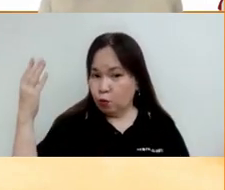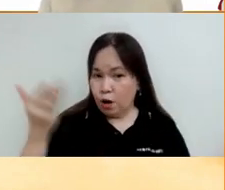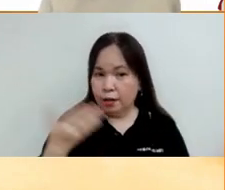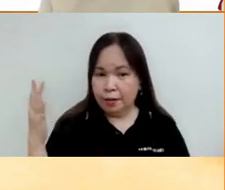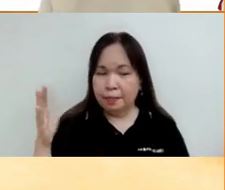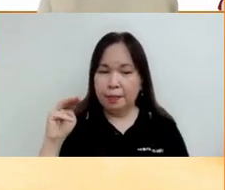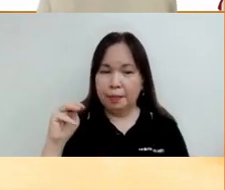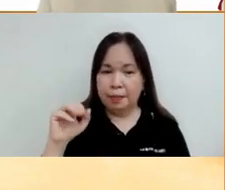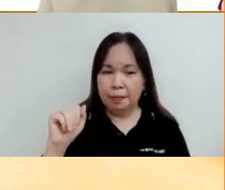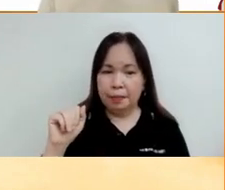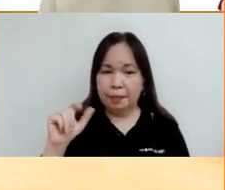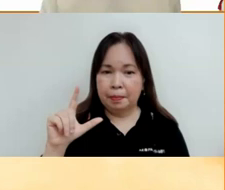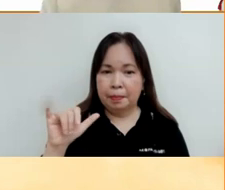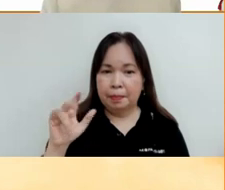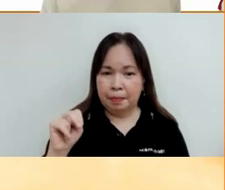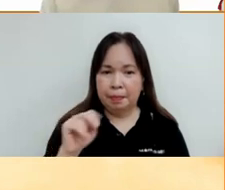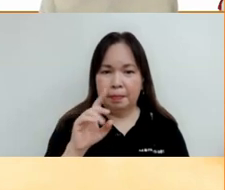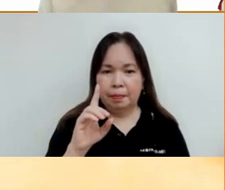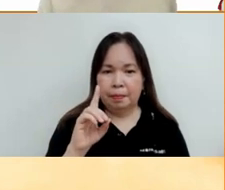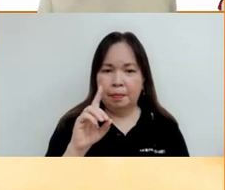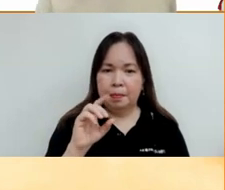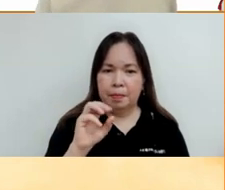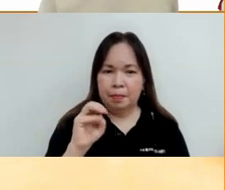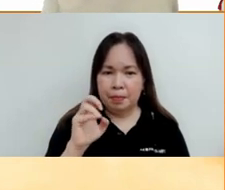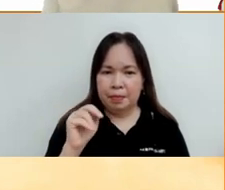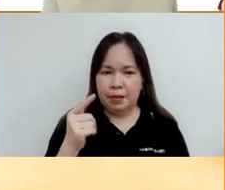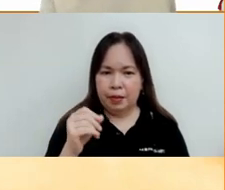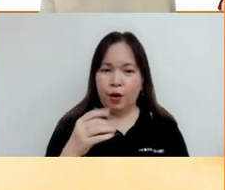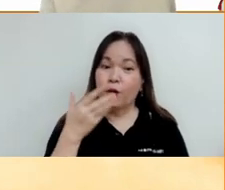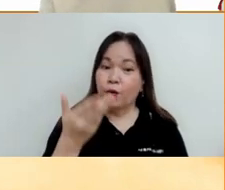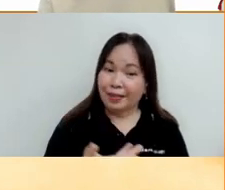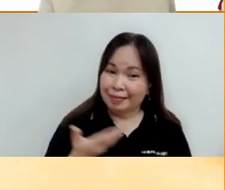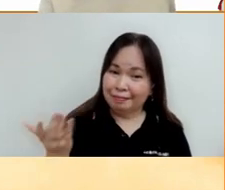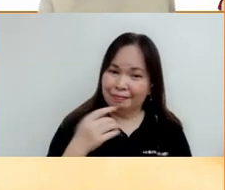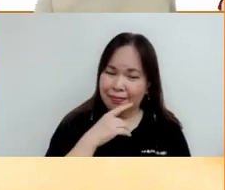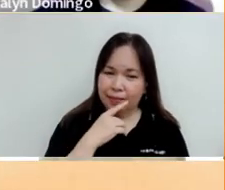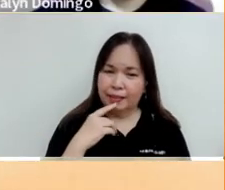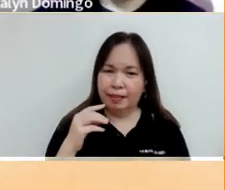Malin Domingo, MAR. Welcome, Malin.